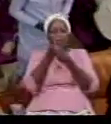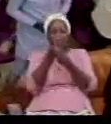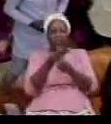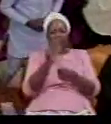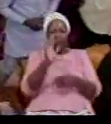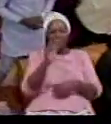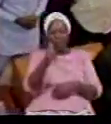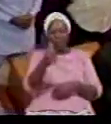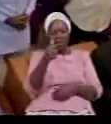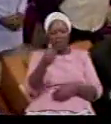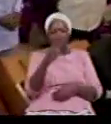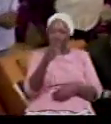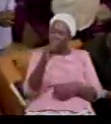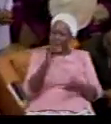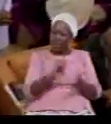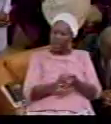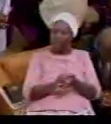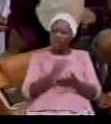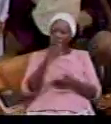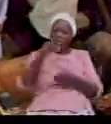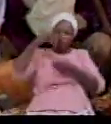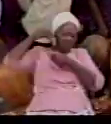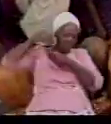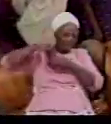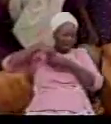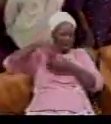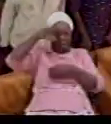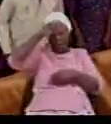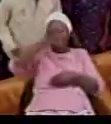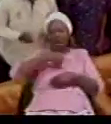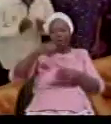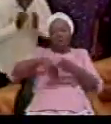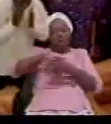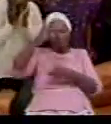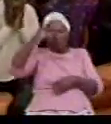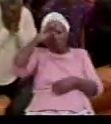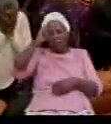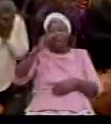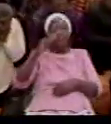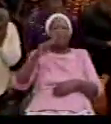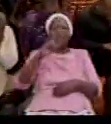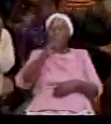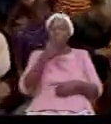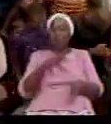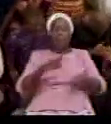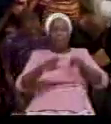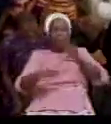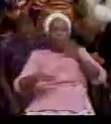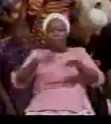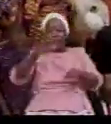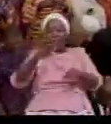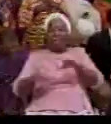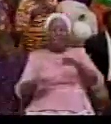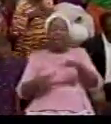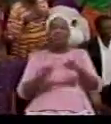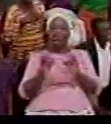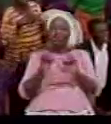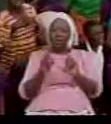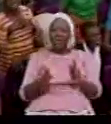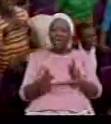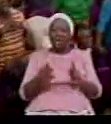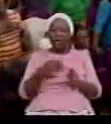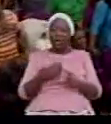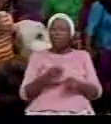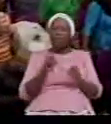so that your inner man and your outer man in a balanced way will be well